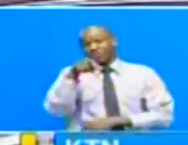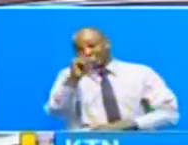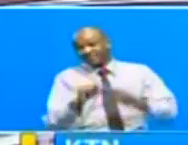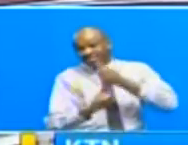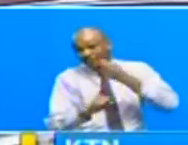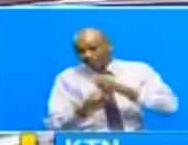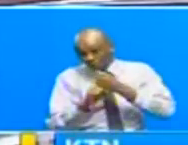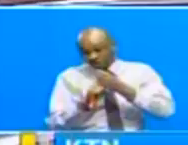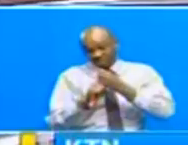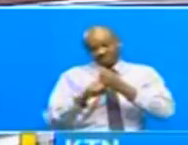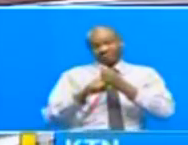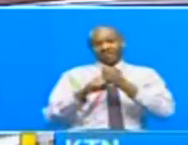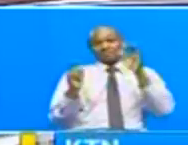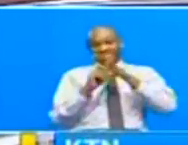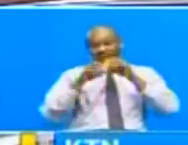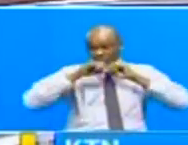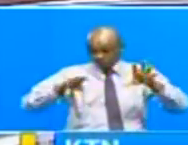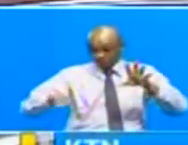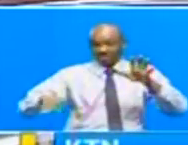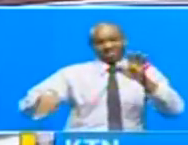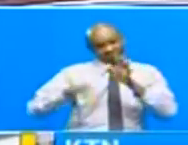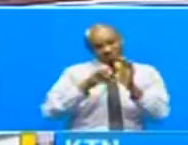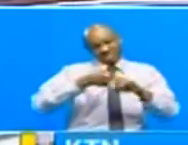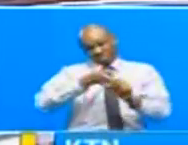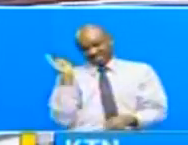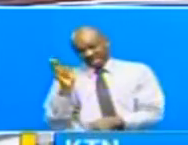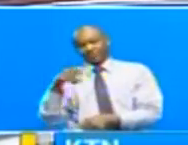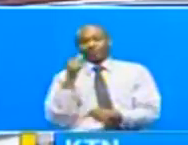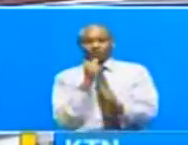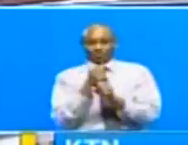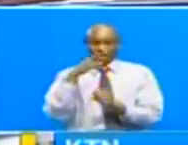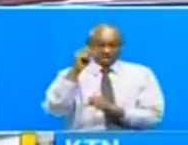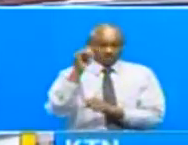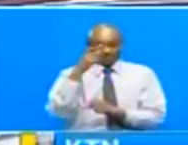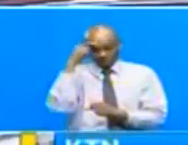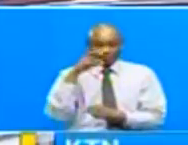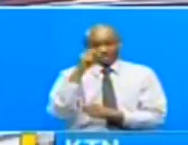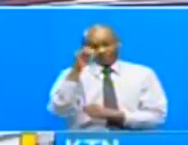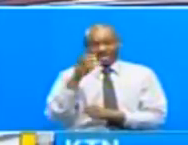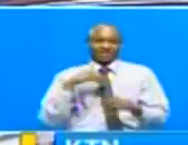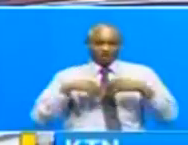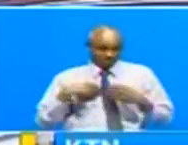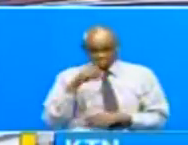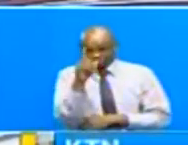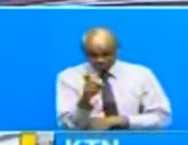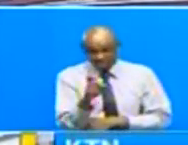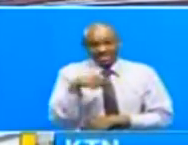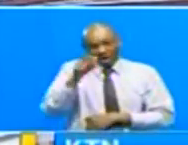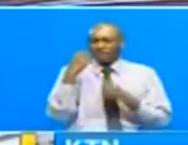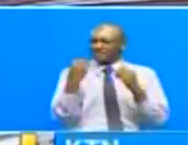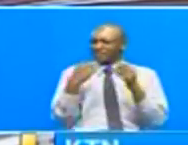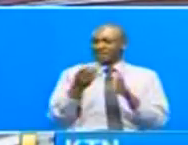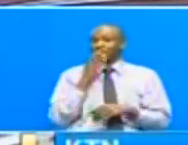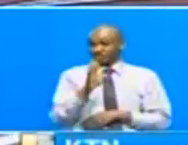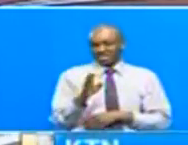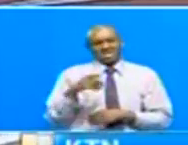support calls for Anne Waiguru to quit over the NYS saga. Thank you very much for sharing your feedback with us. Unfortunately, we